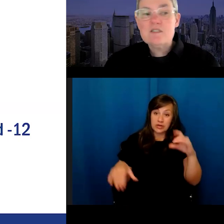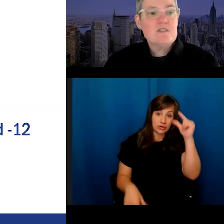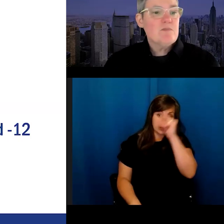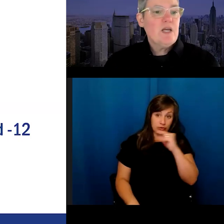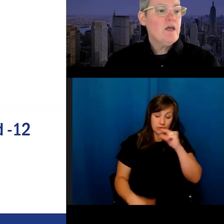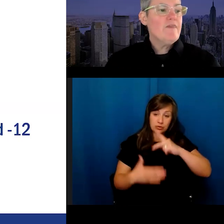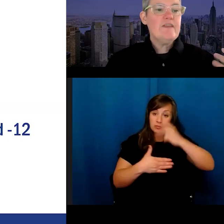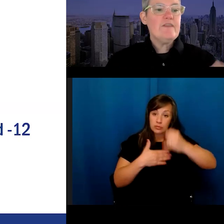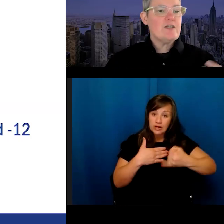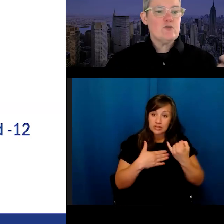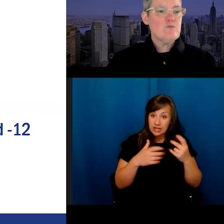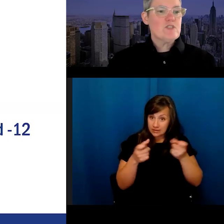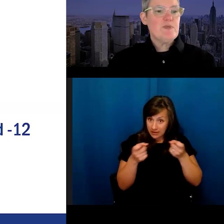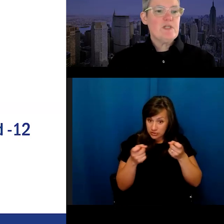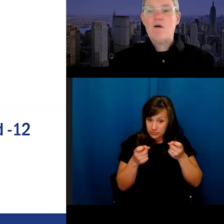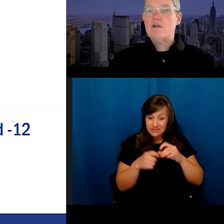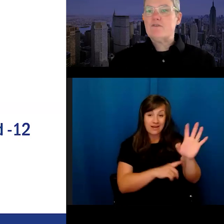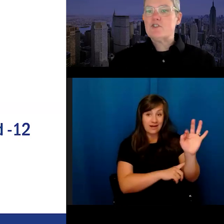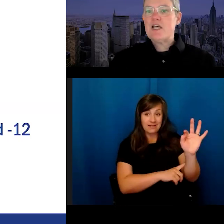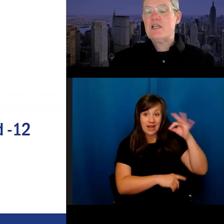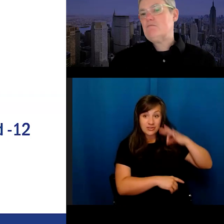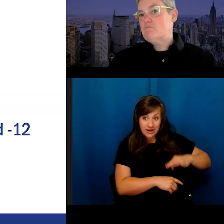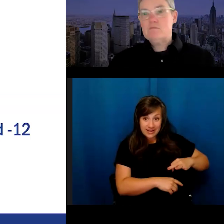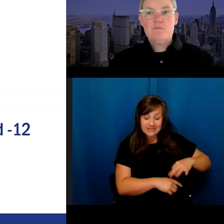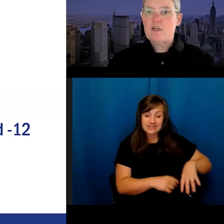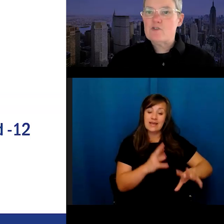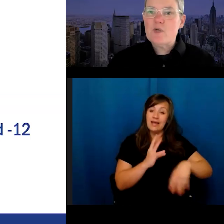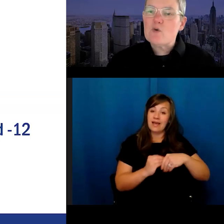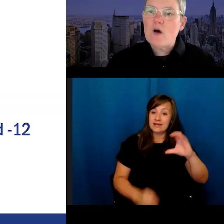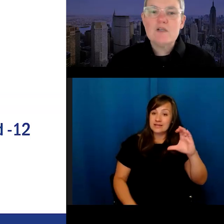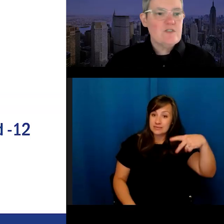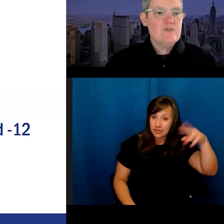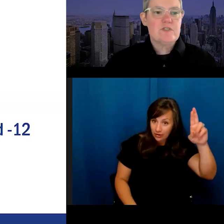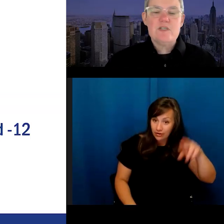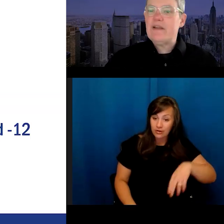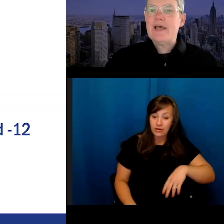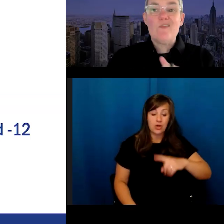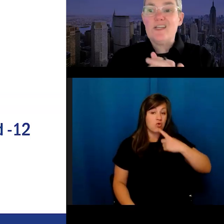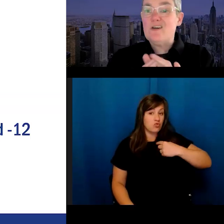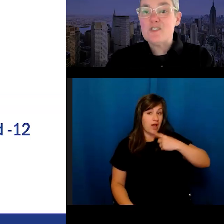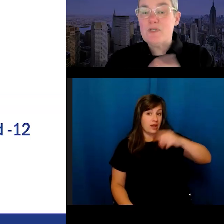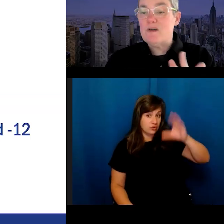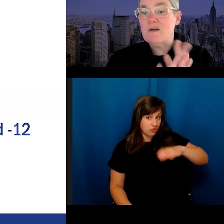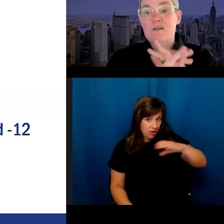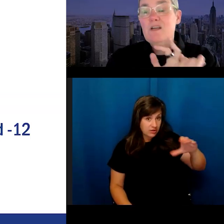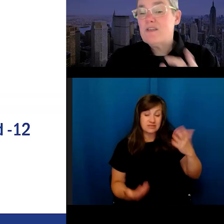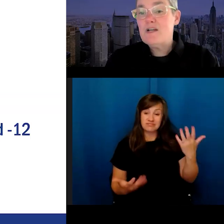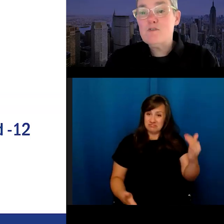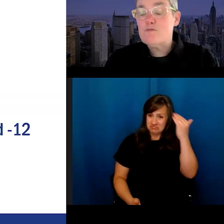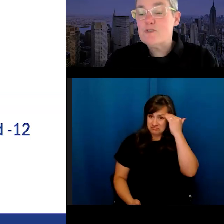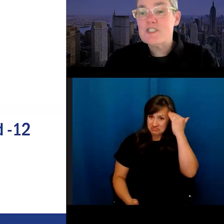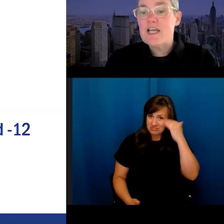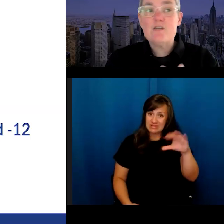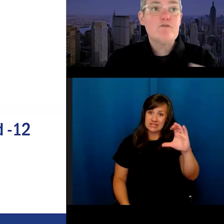9 credits, and then they do CPR and a first aid. They go to Red Cross and do this, and now they know CPR,